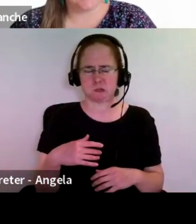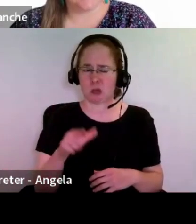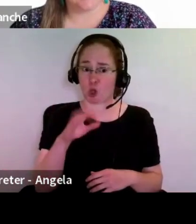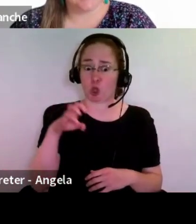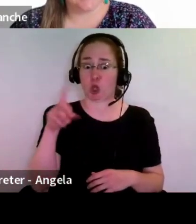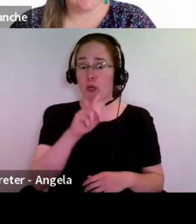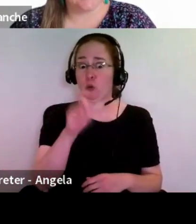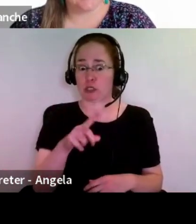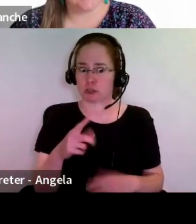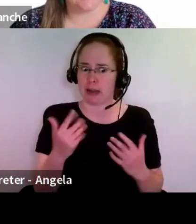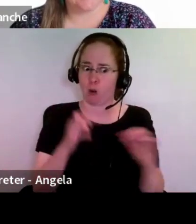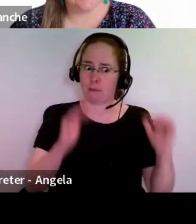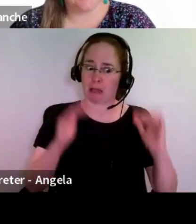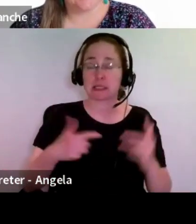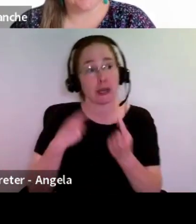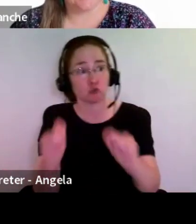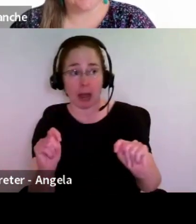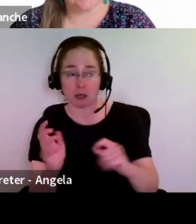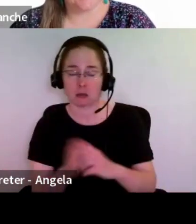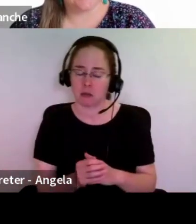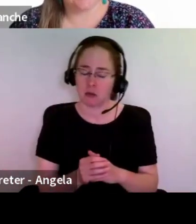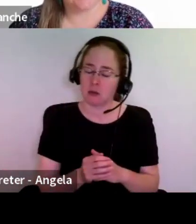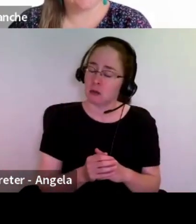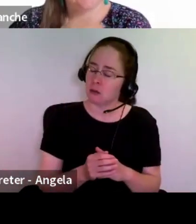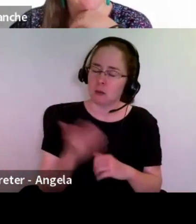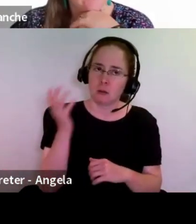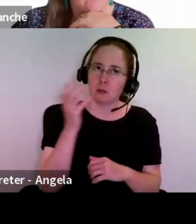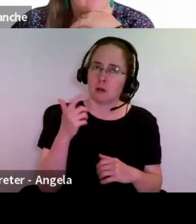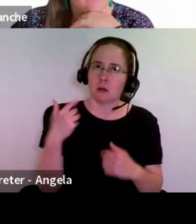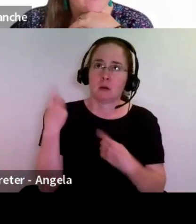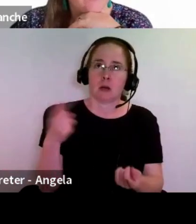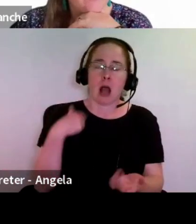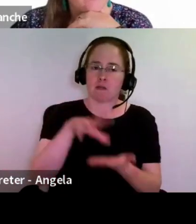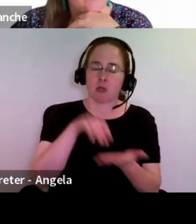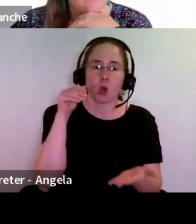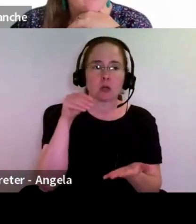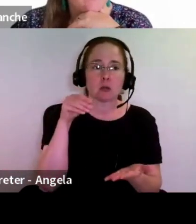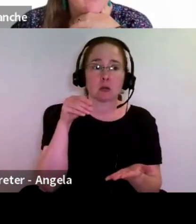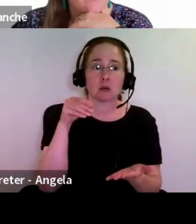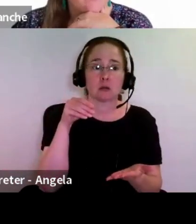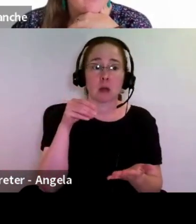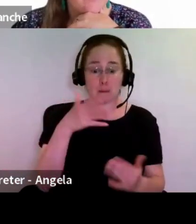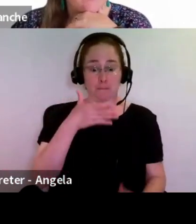try, because I've learned through this whole journey, the better I